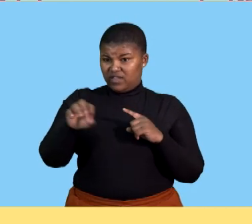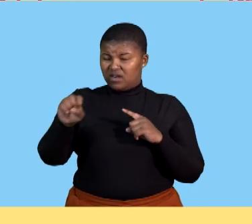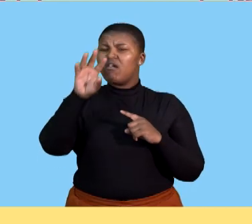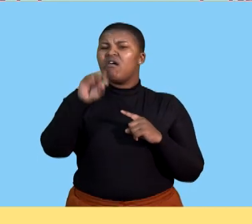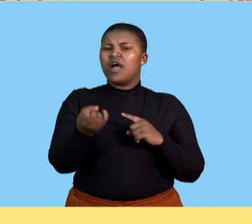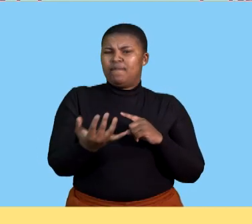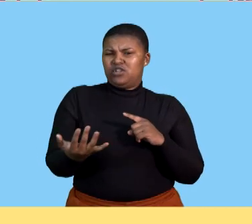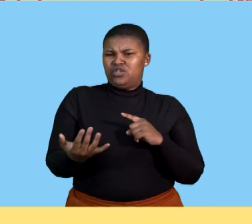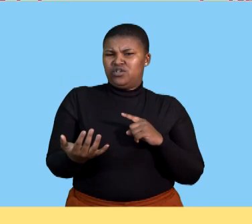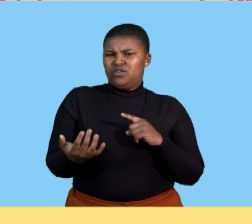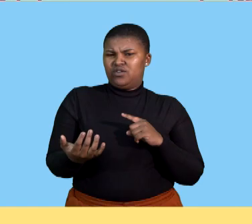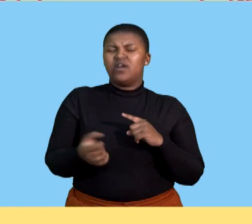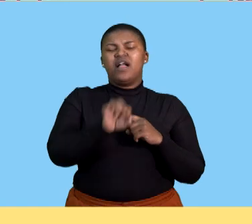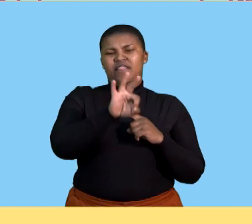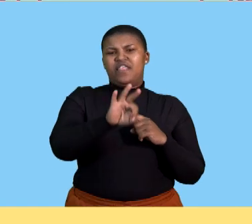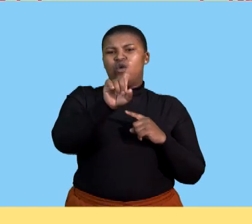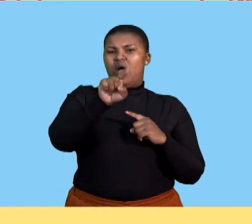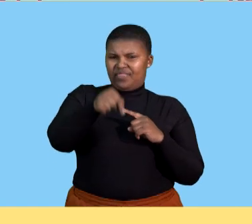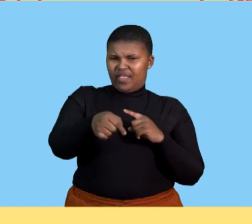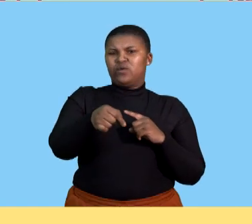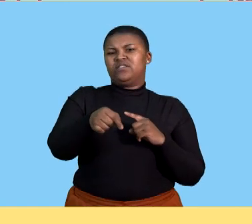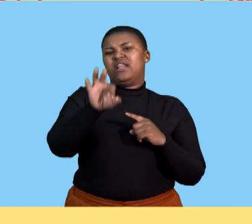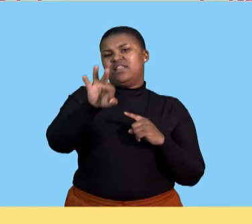2,300, I then get